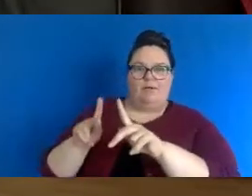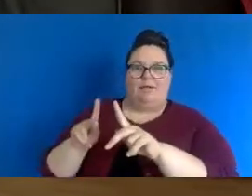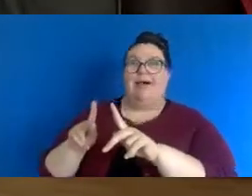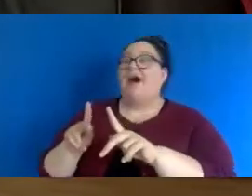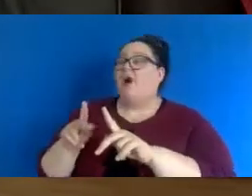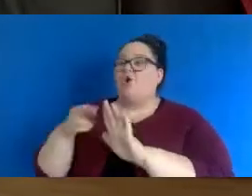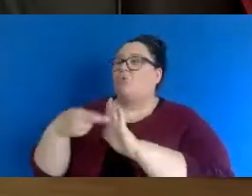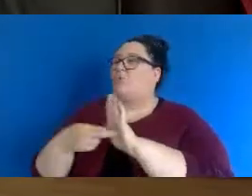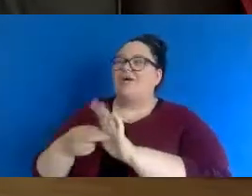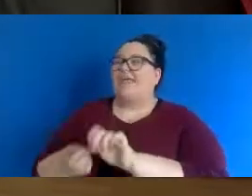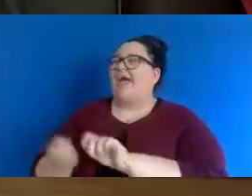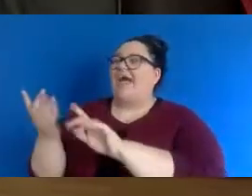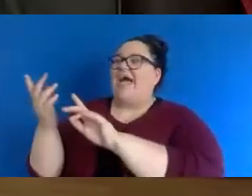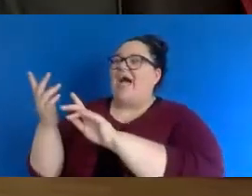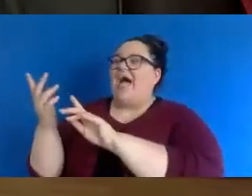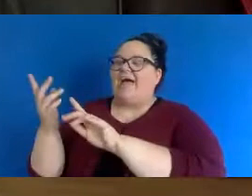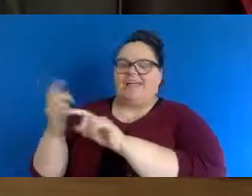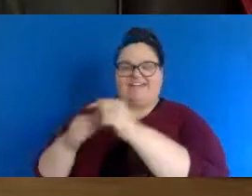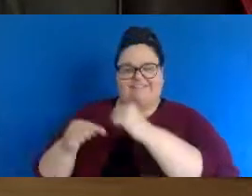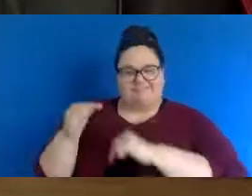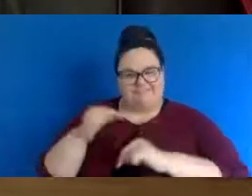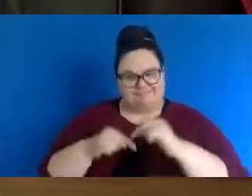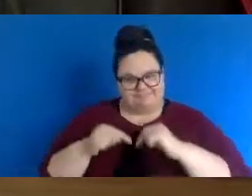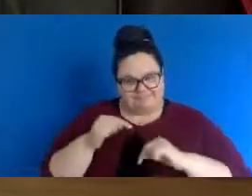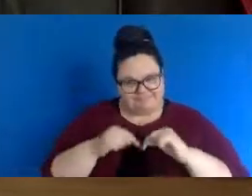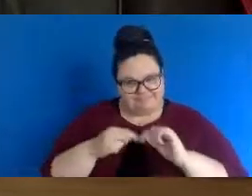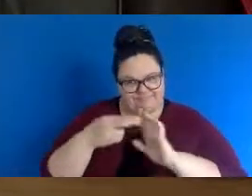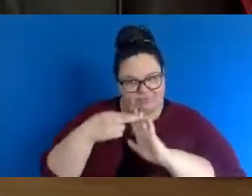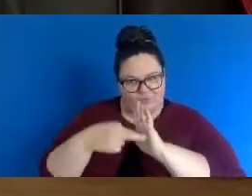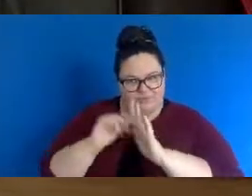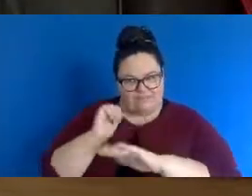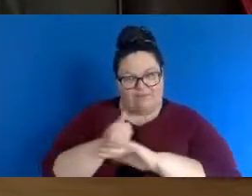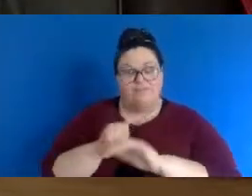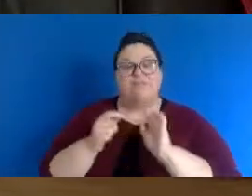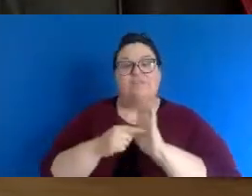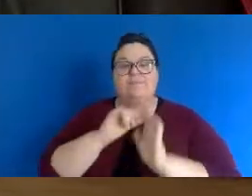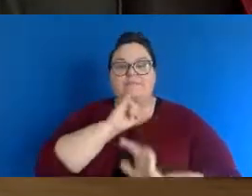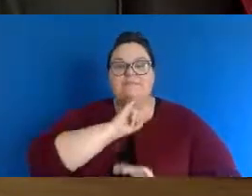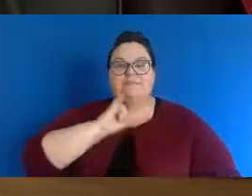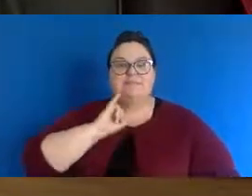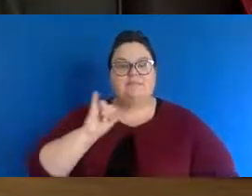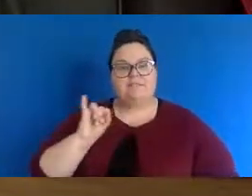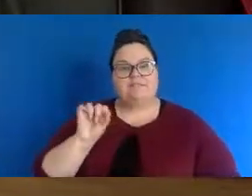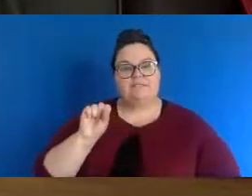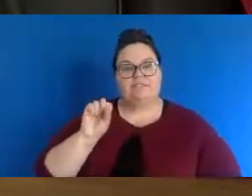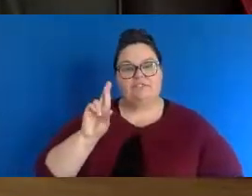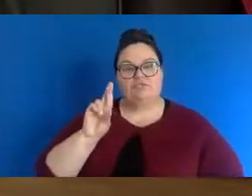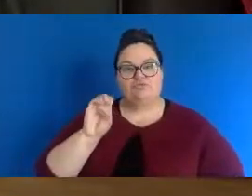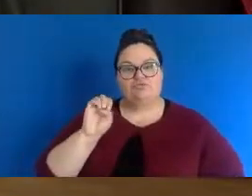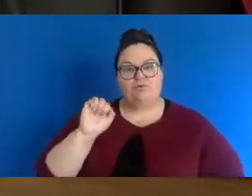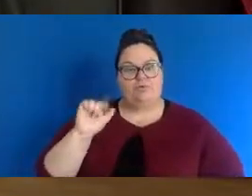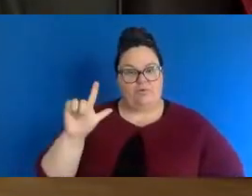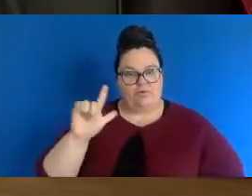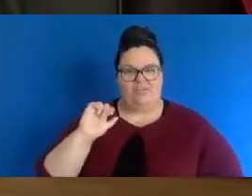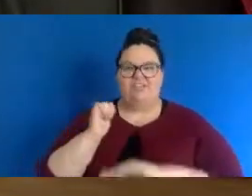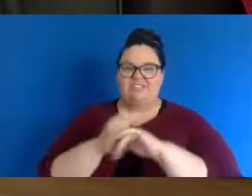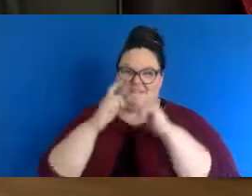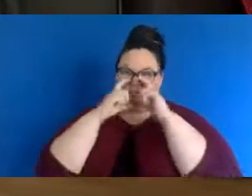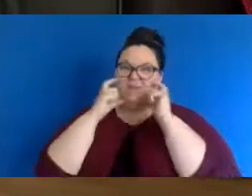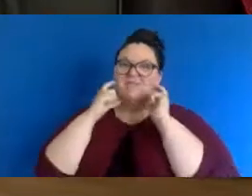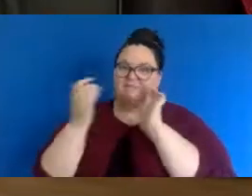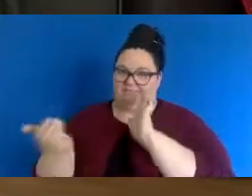the restrictions that they had lifted. In places such as Israel, they had to reinstate their mask